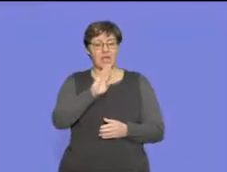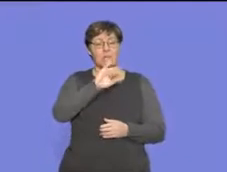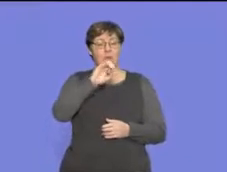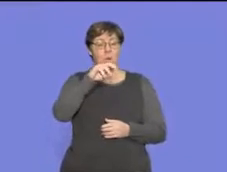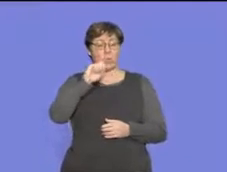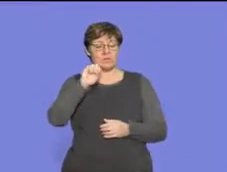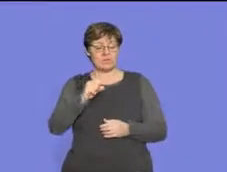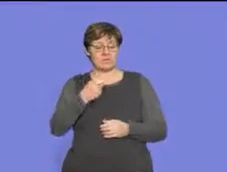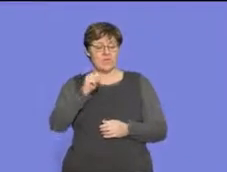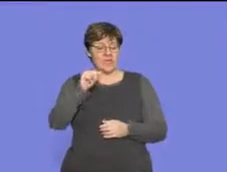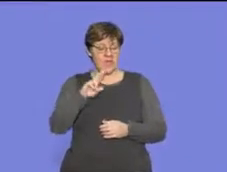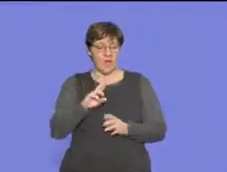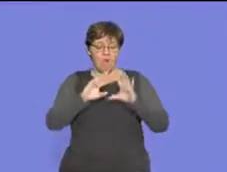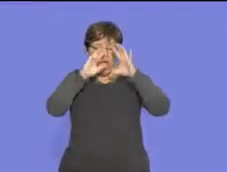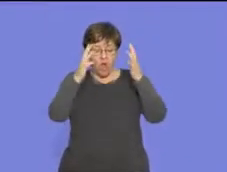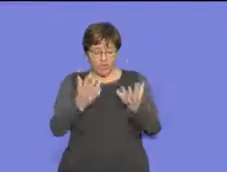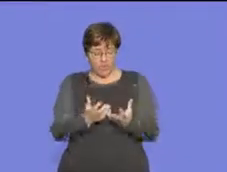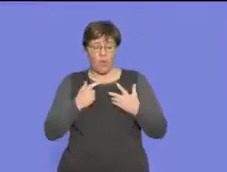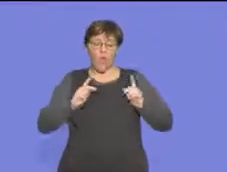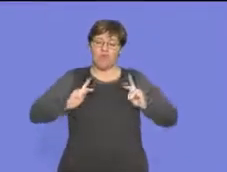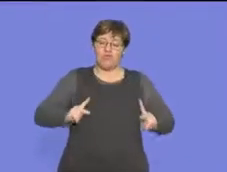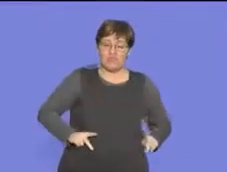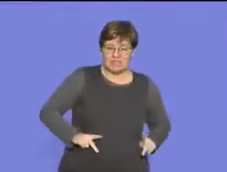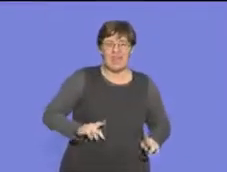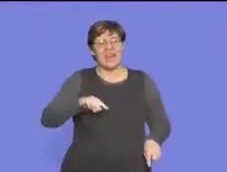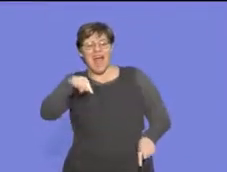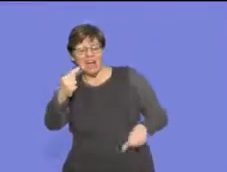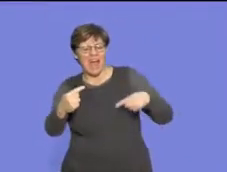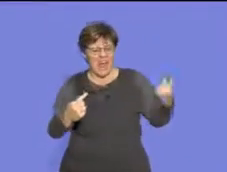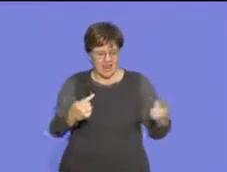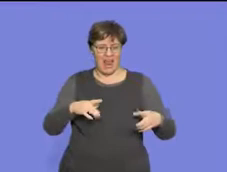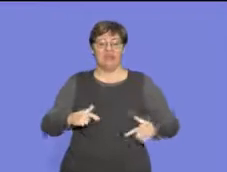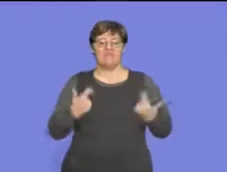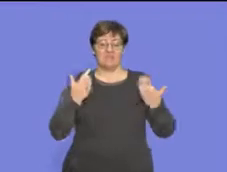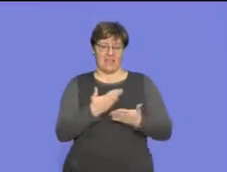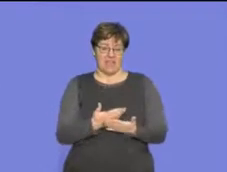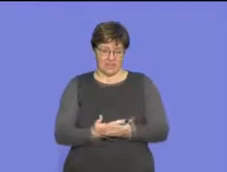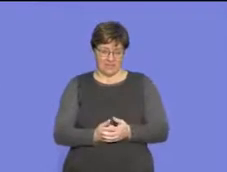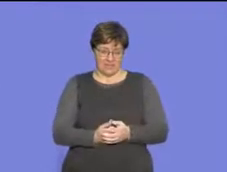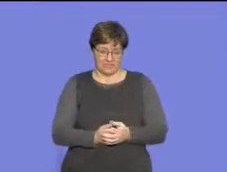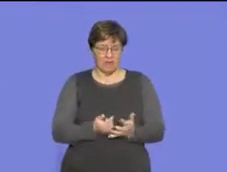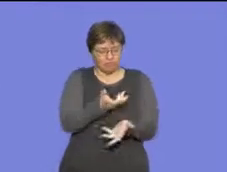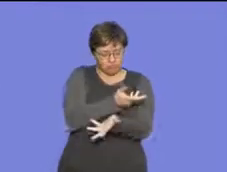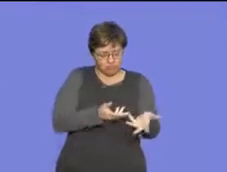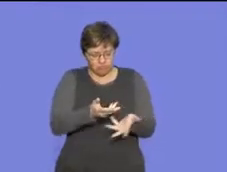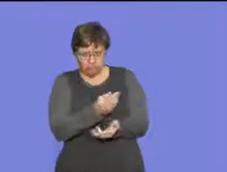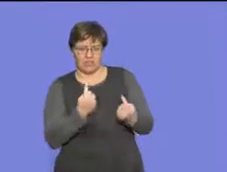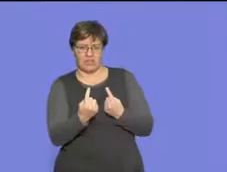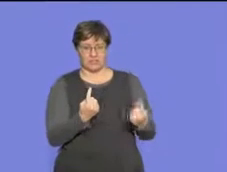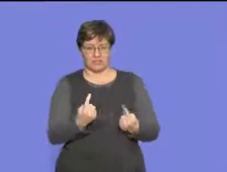to all parts of earth where humans and other organisms are able to live and interact with each other.